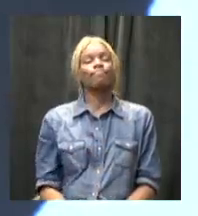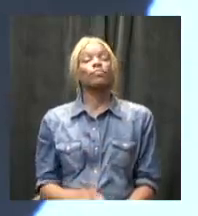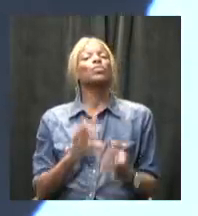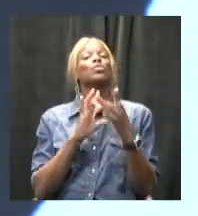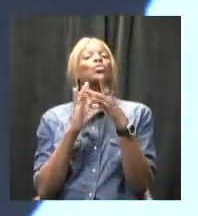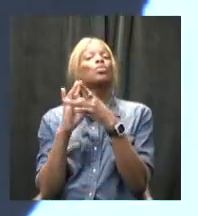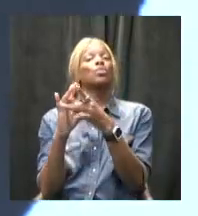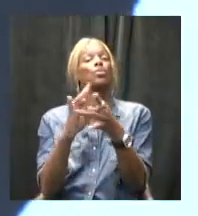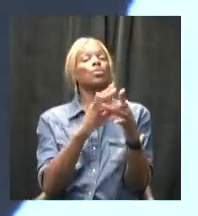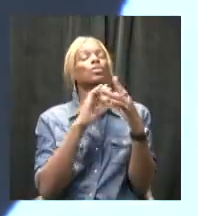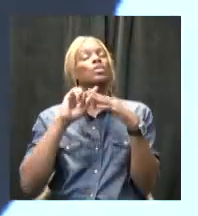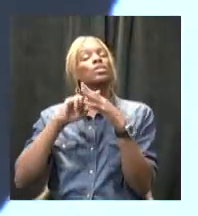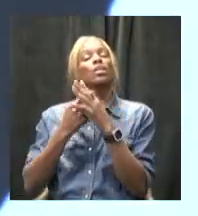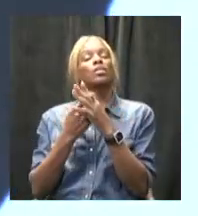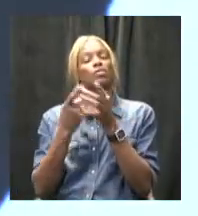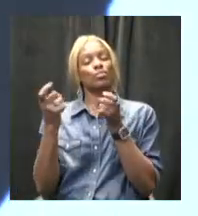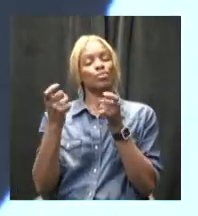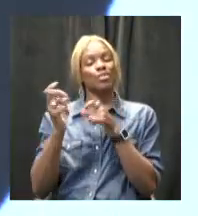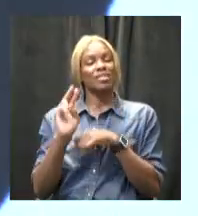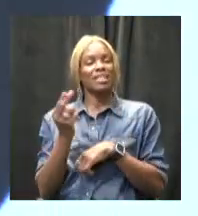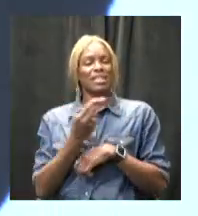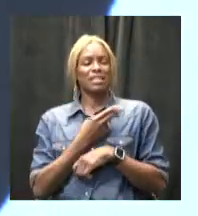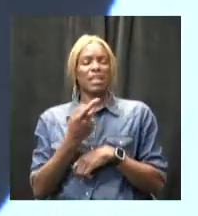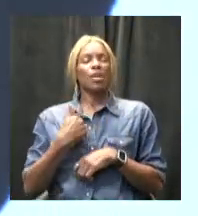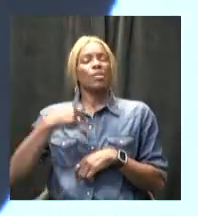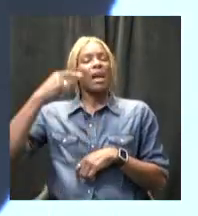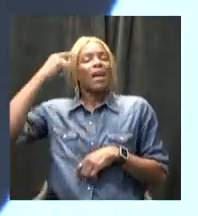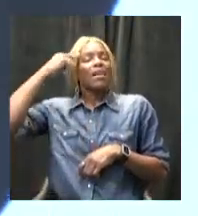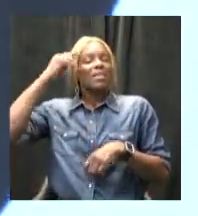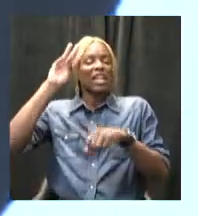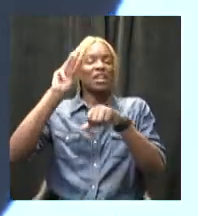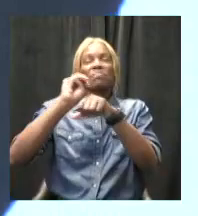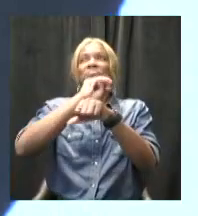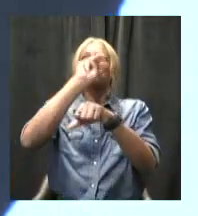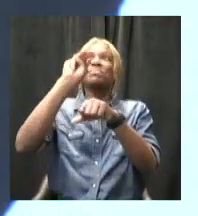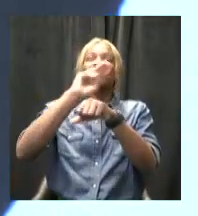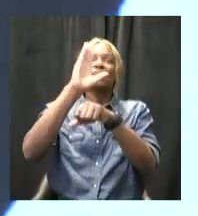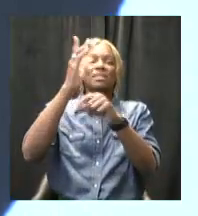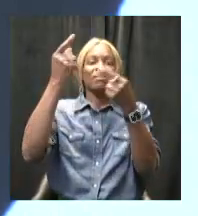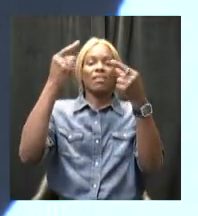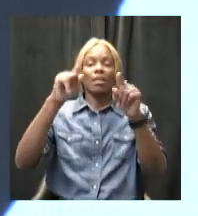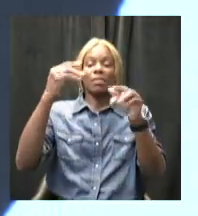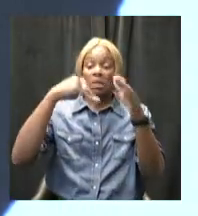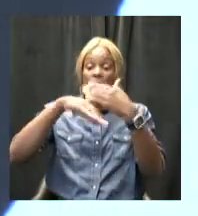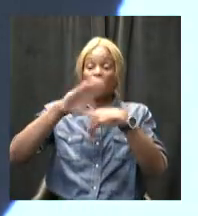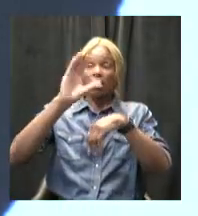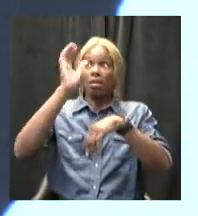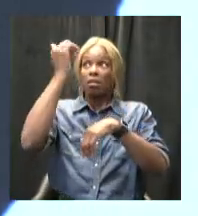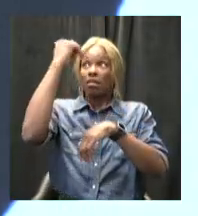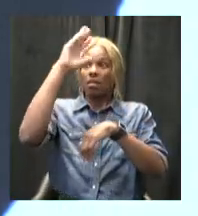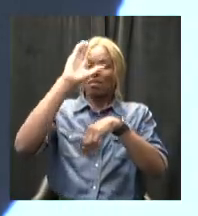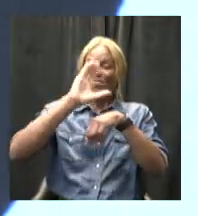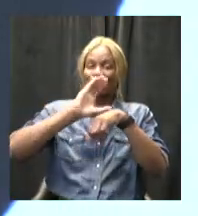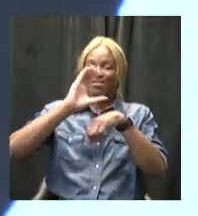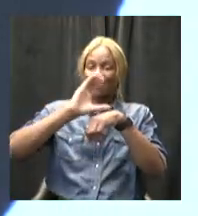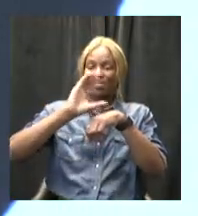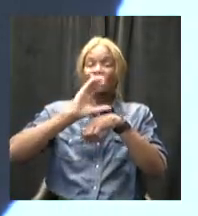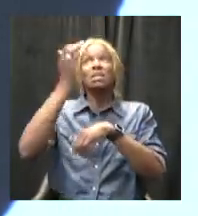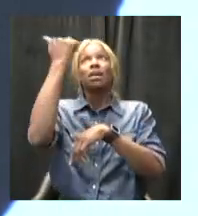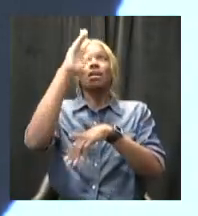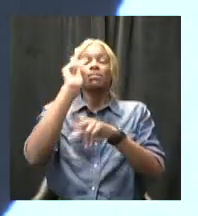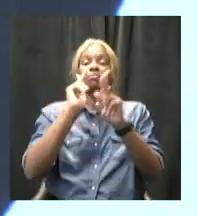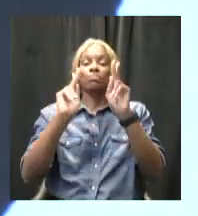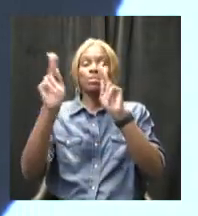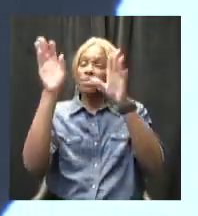begins to take a hold of us. And I believe that miracles can take place in God's church when God's people have surrendered